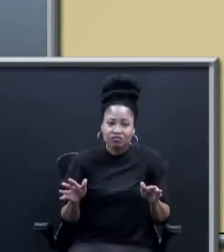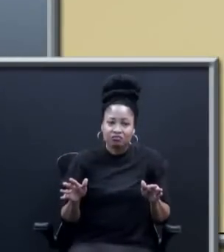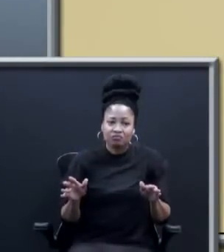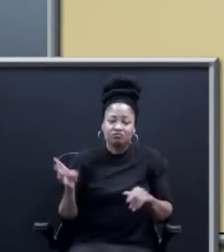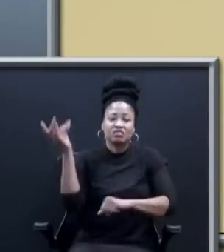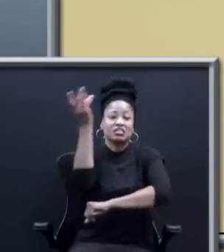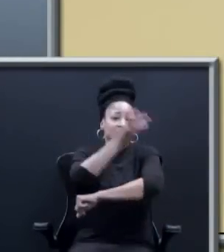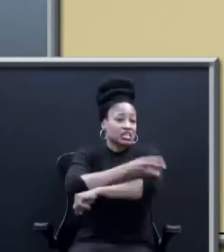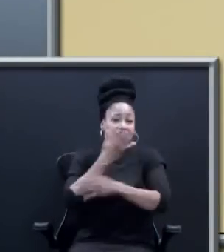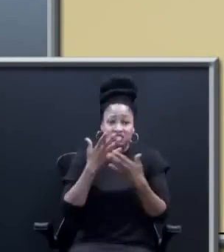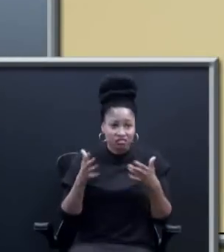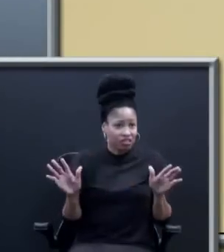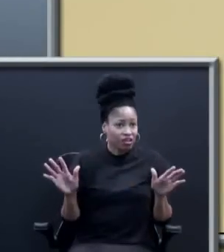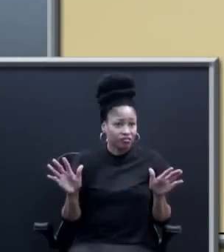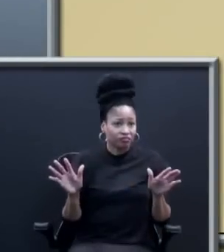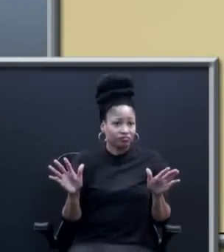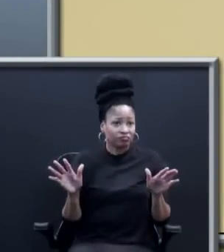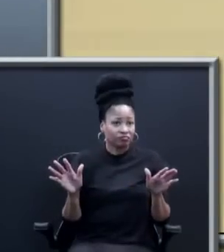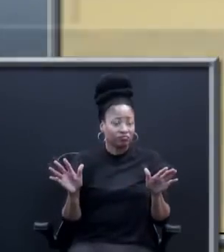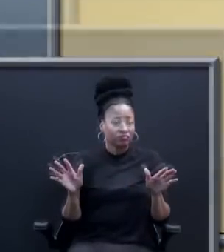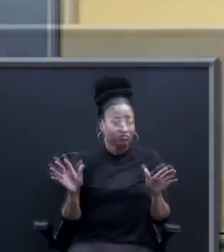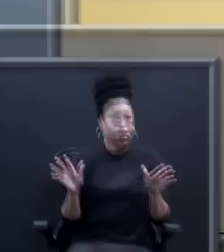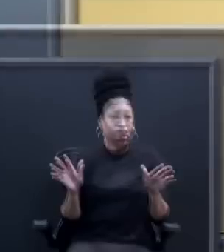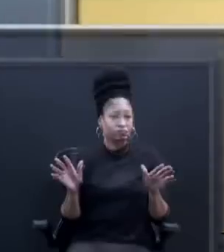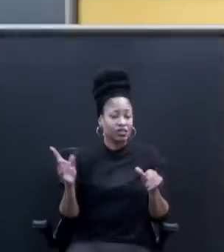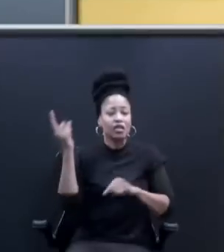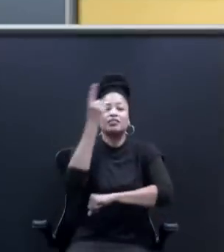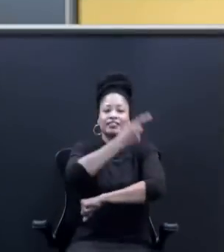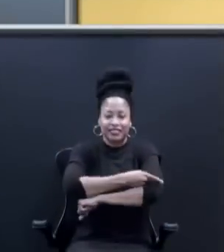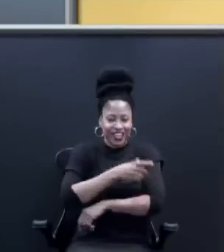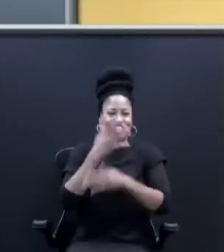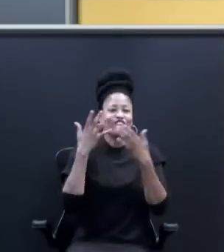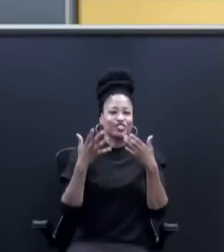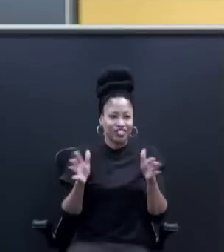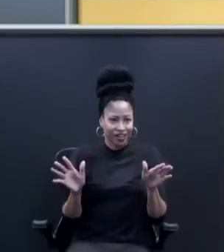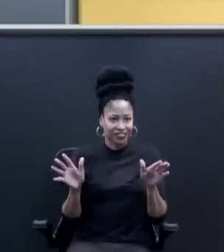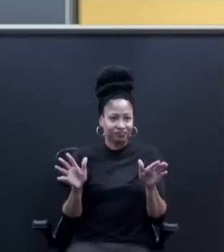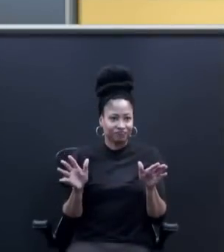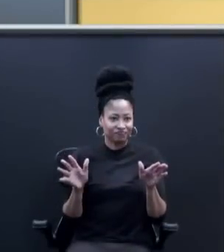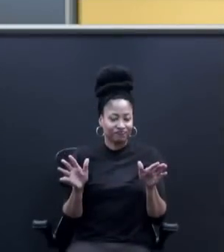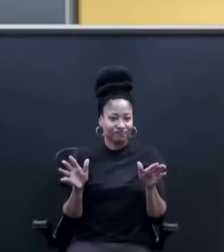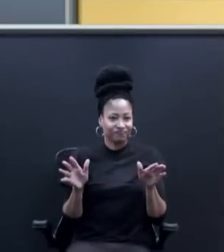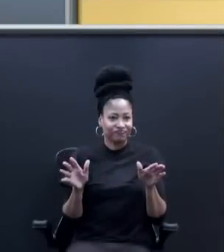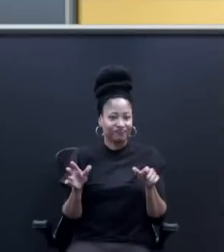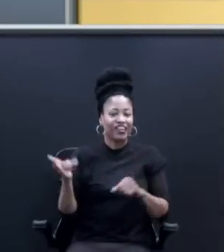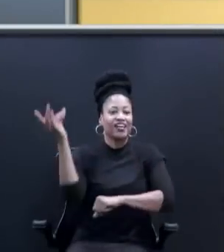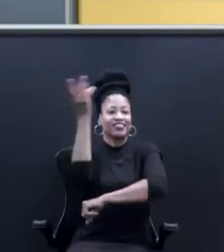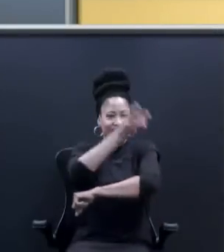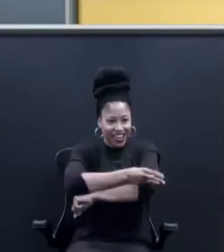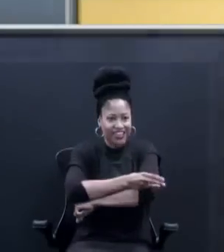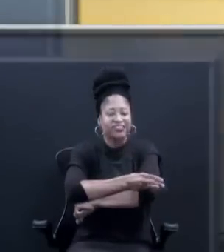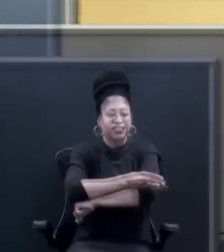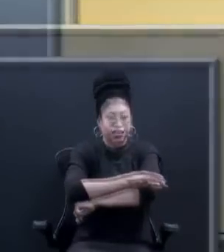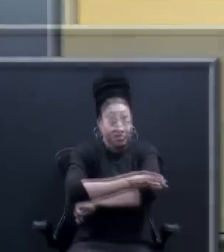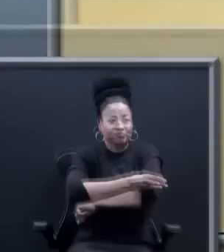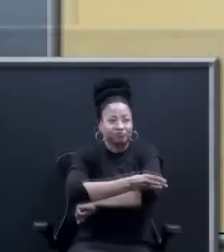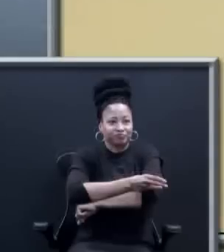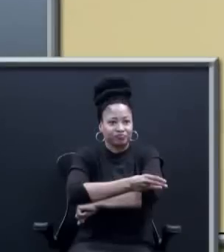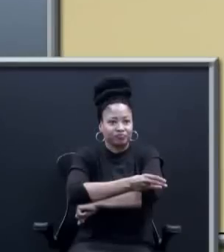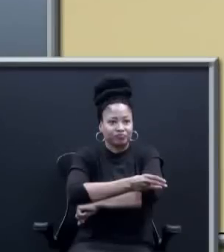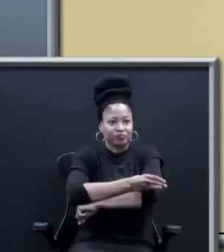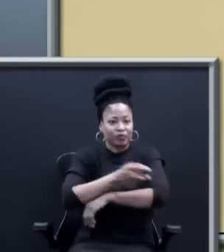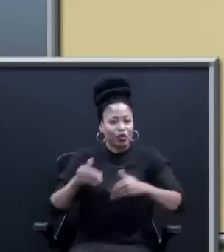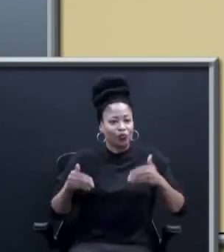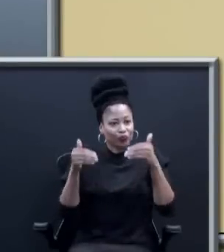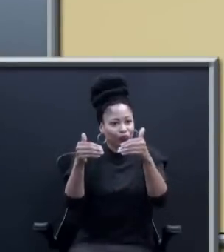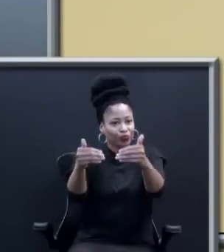that upon the eighth day. And when these days are expired, it shall be that on the eighth day, go ahead. And so forward.